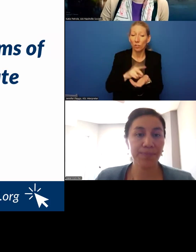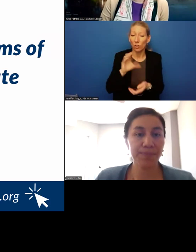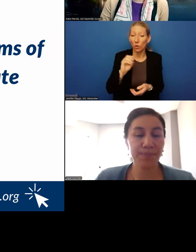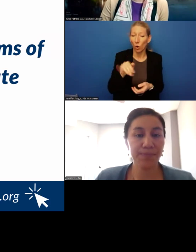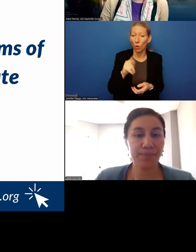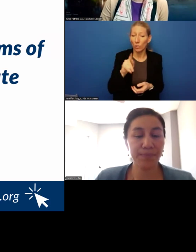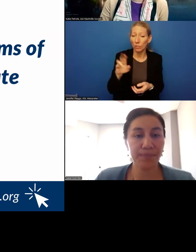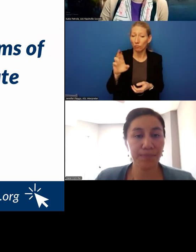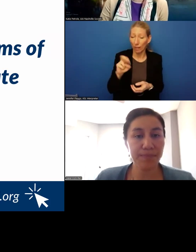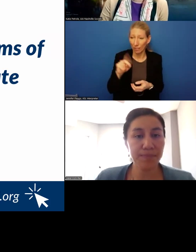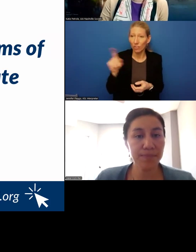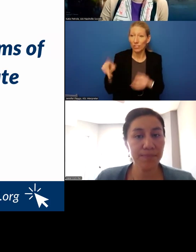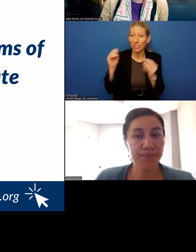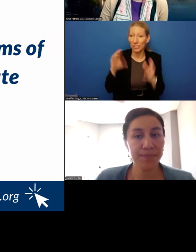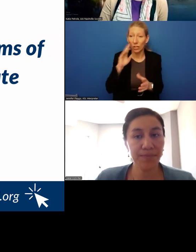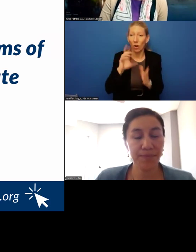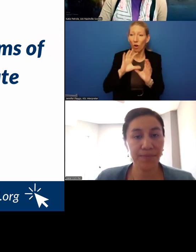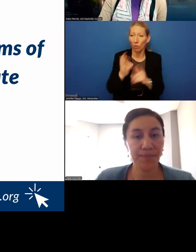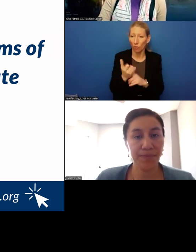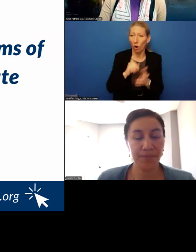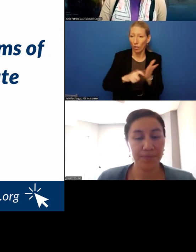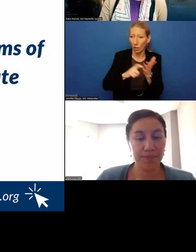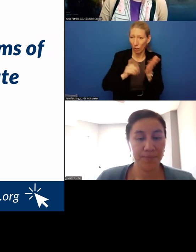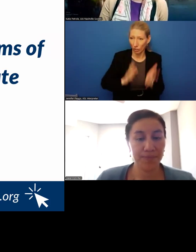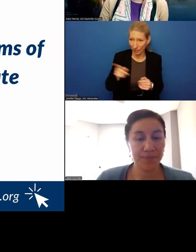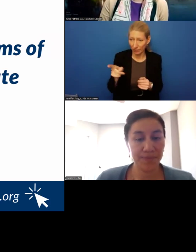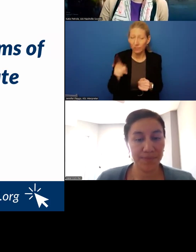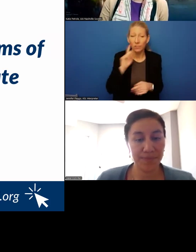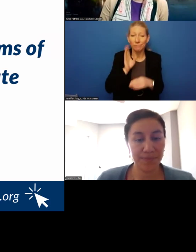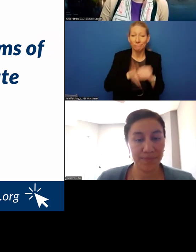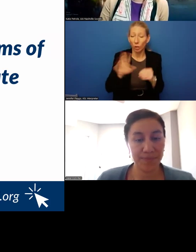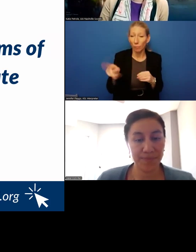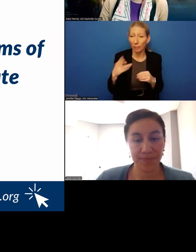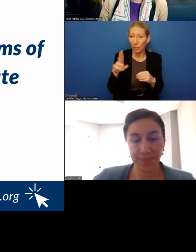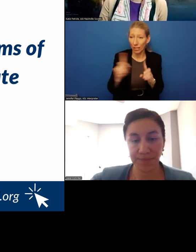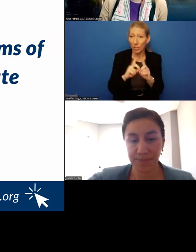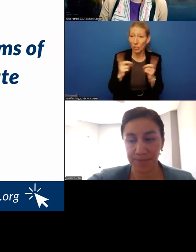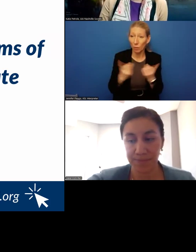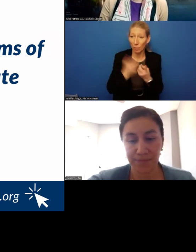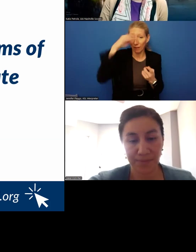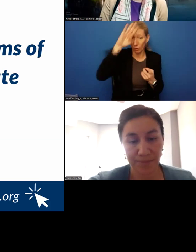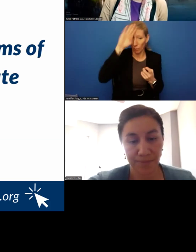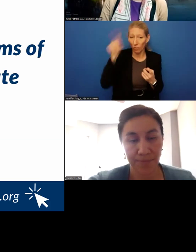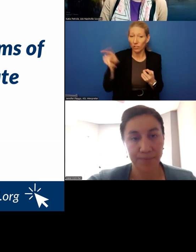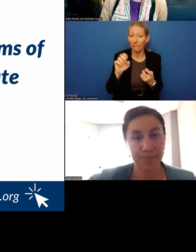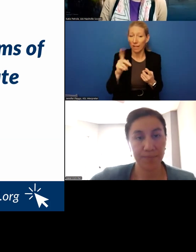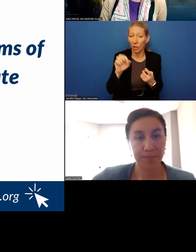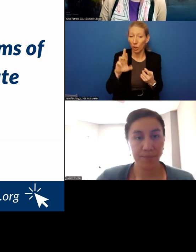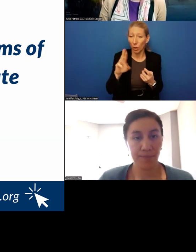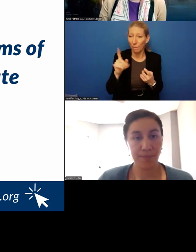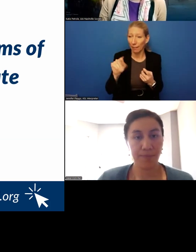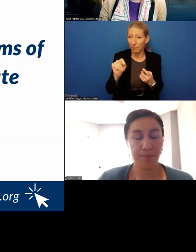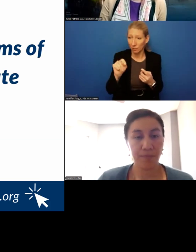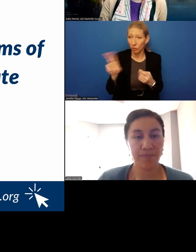K'iche cultural archaeologist. She completed her PhD in the Department of Anthropology at Vanderbilt University here